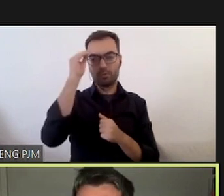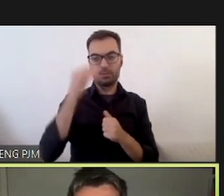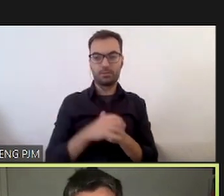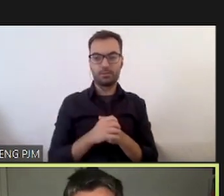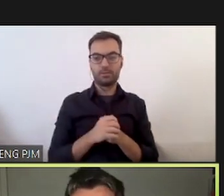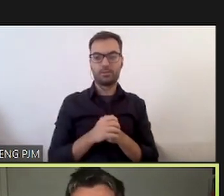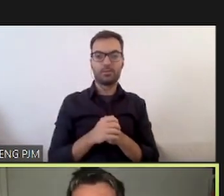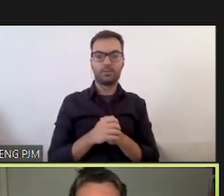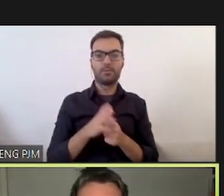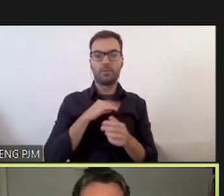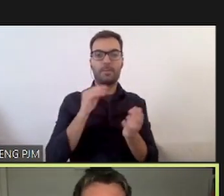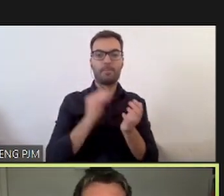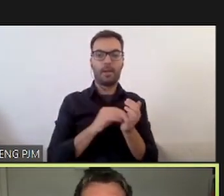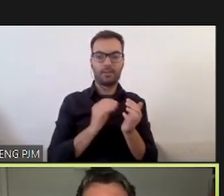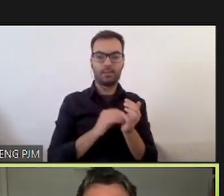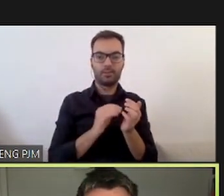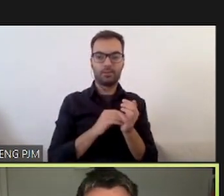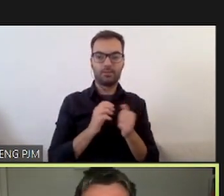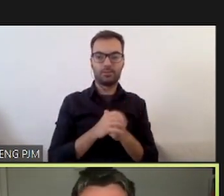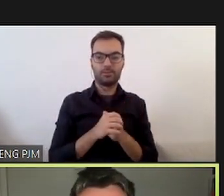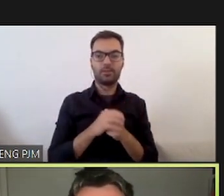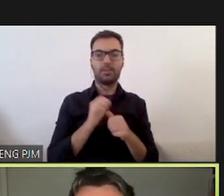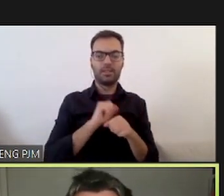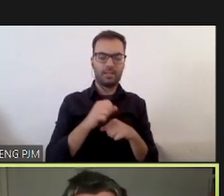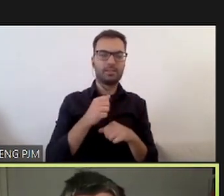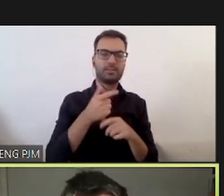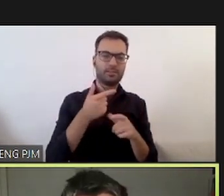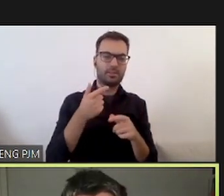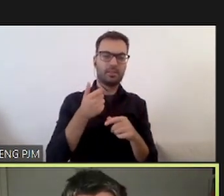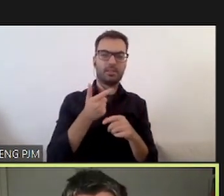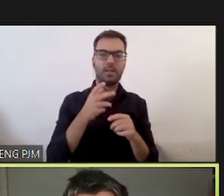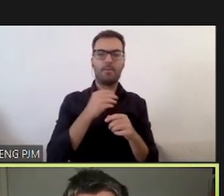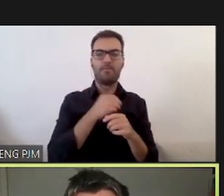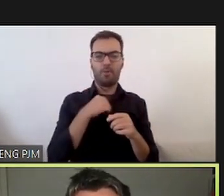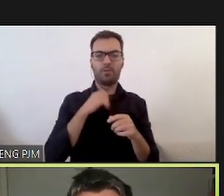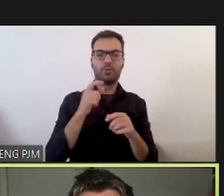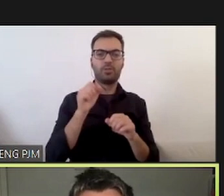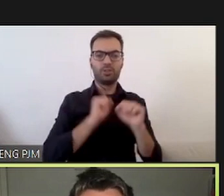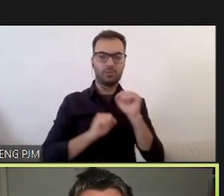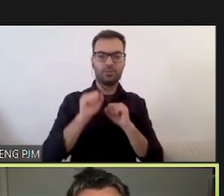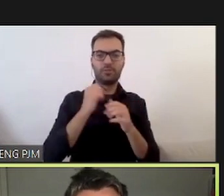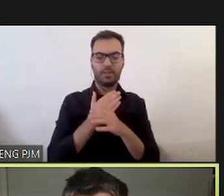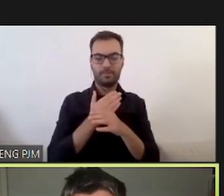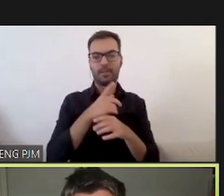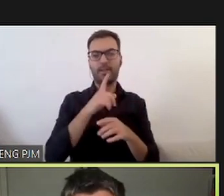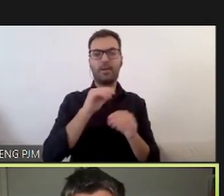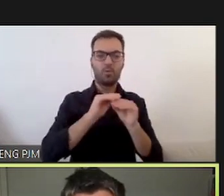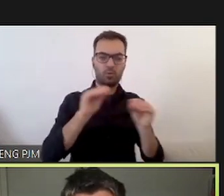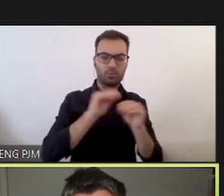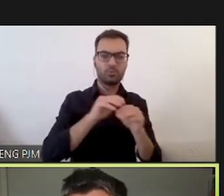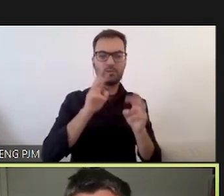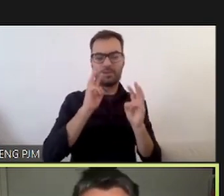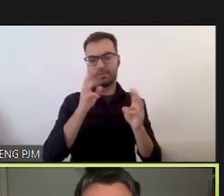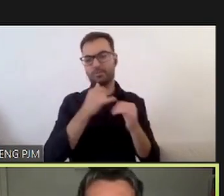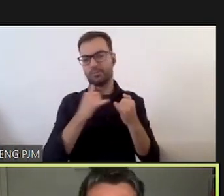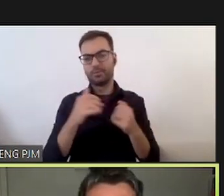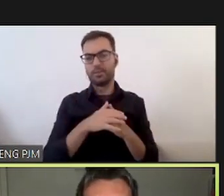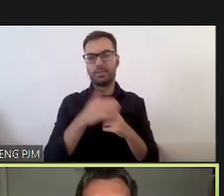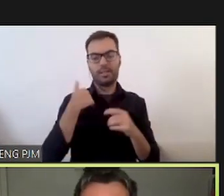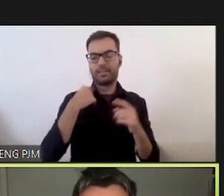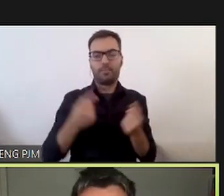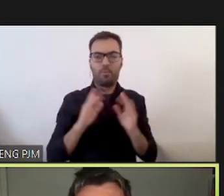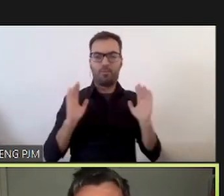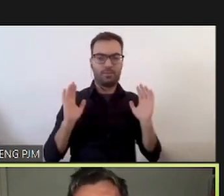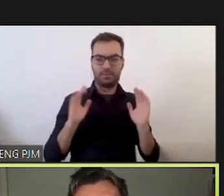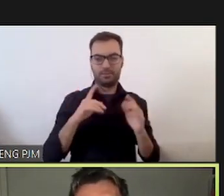You can practice. There is a few trainings in the Poland that are running through different companies. I don't want to promote